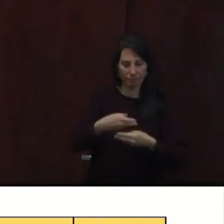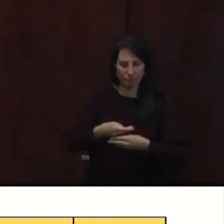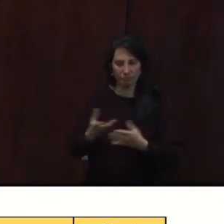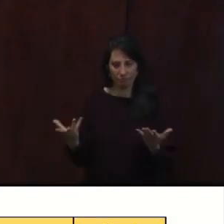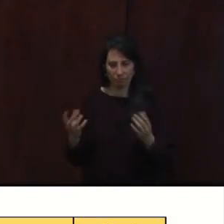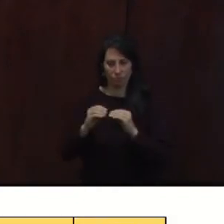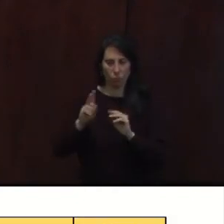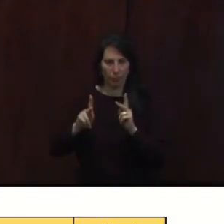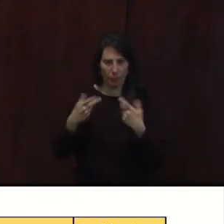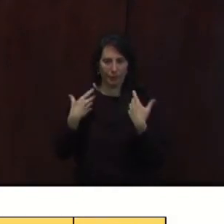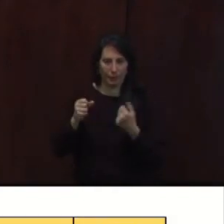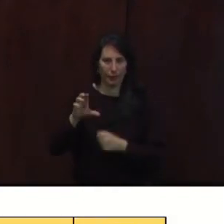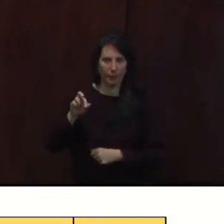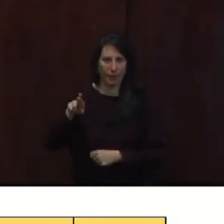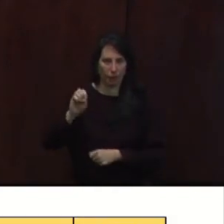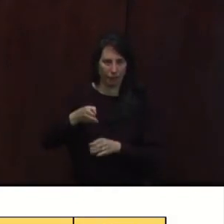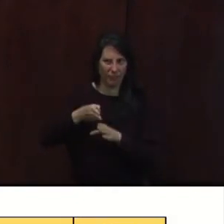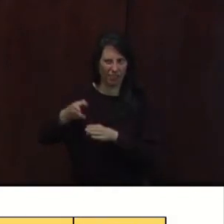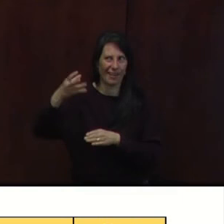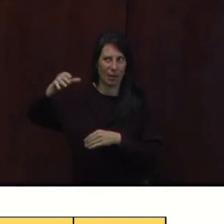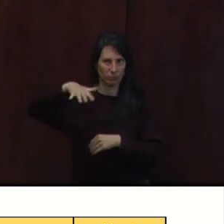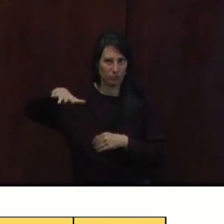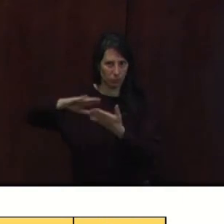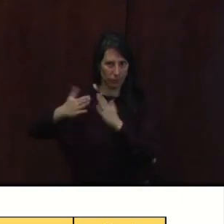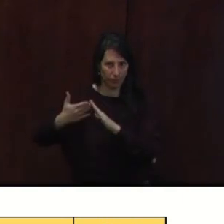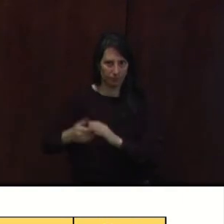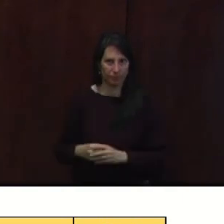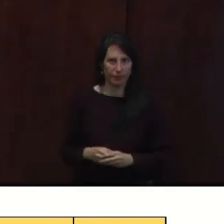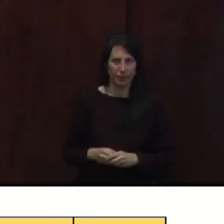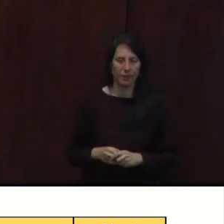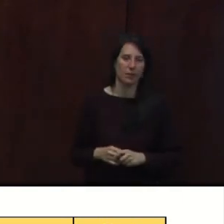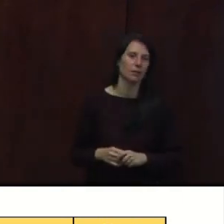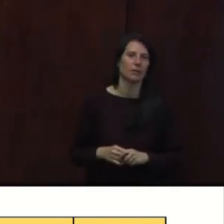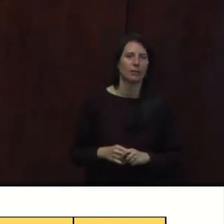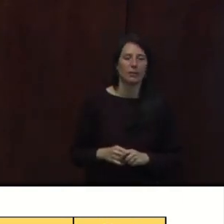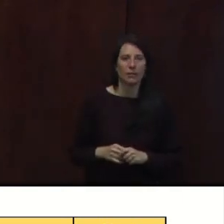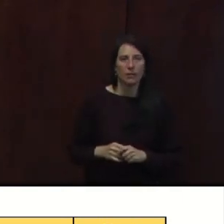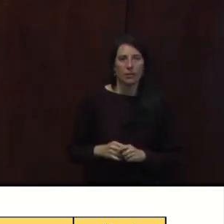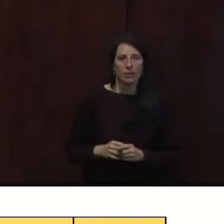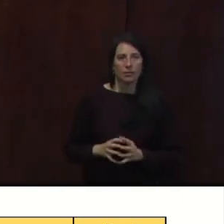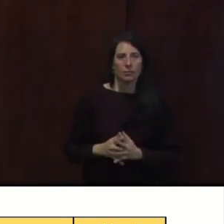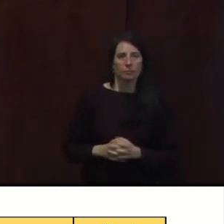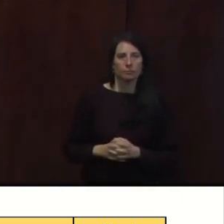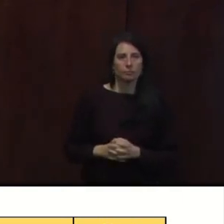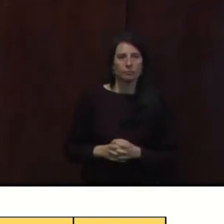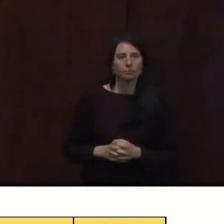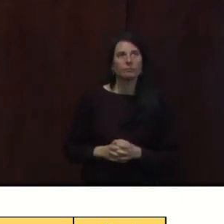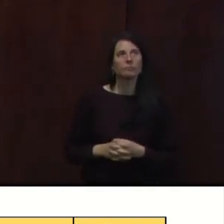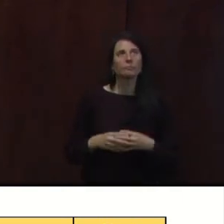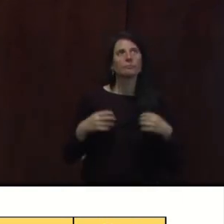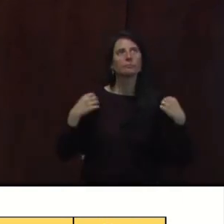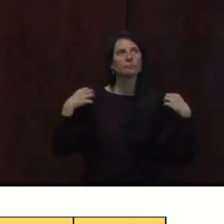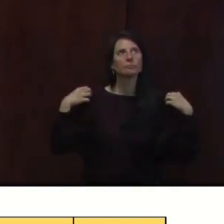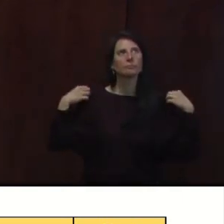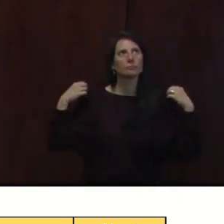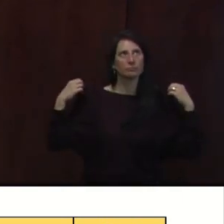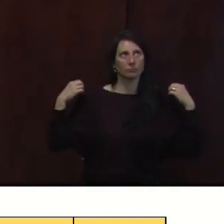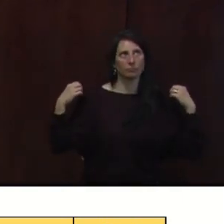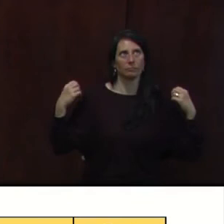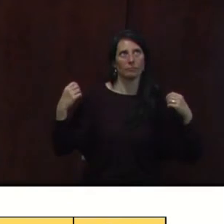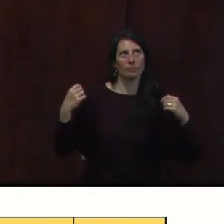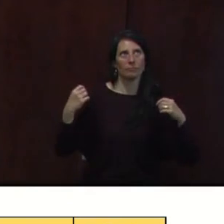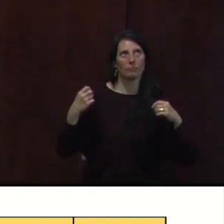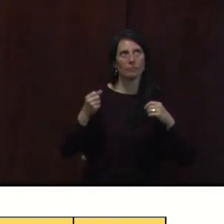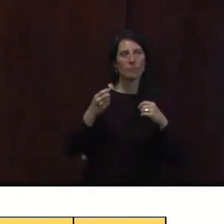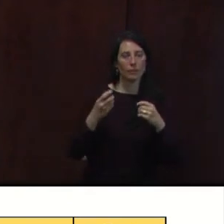And I just wanted to give you an example of what it looks like. And so for just 1 week of planning or allocations,